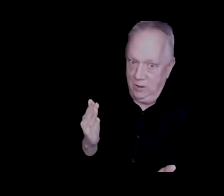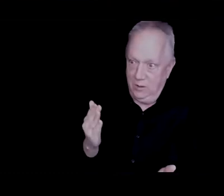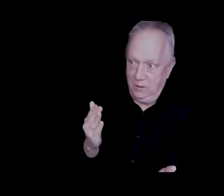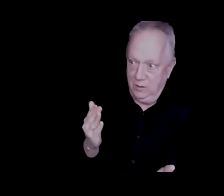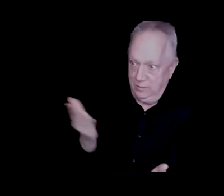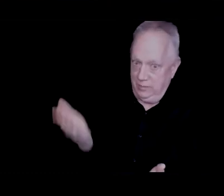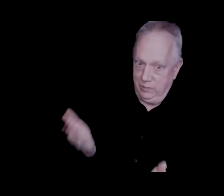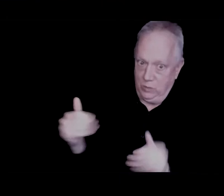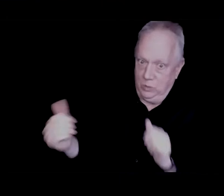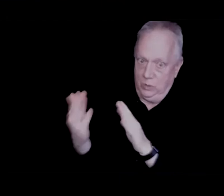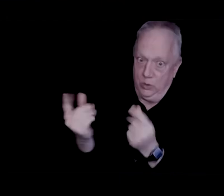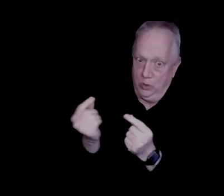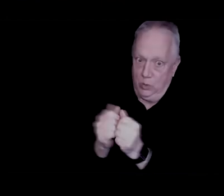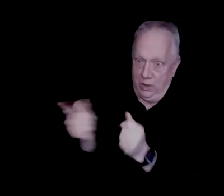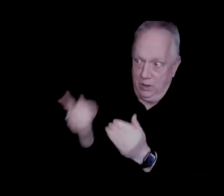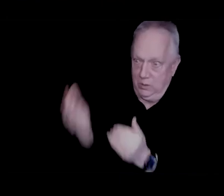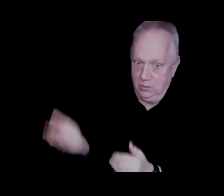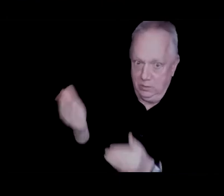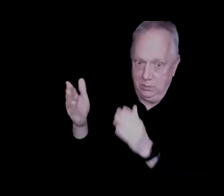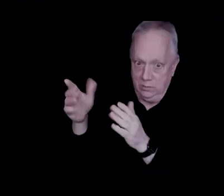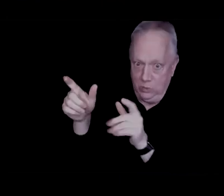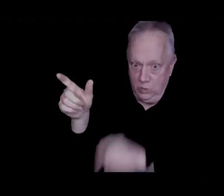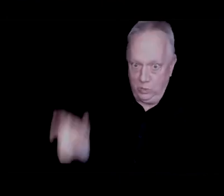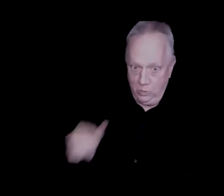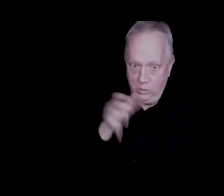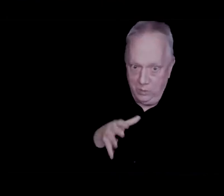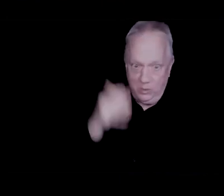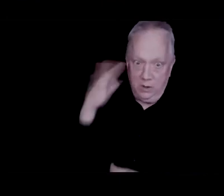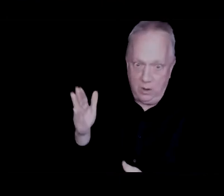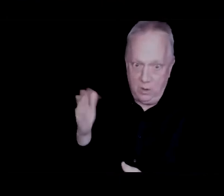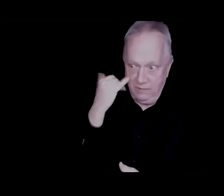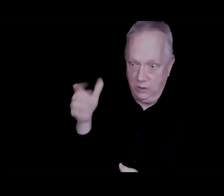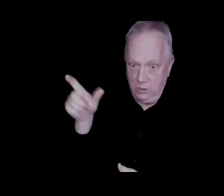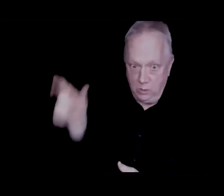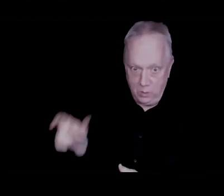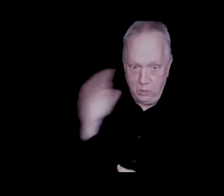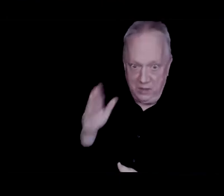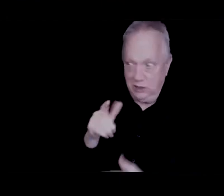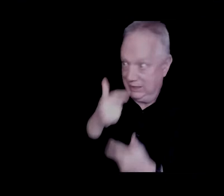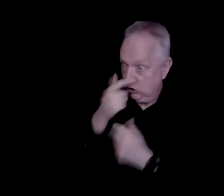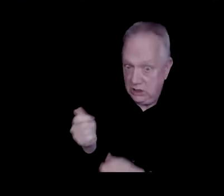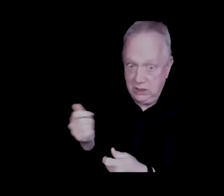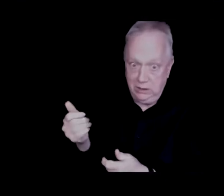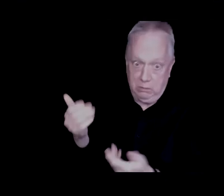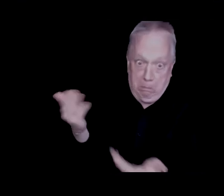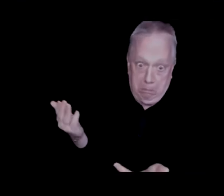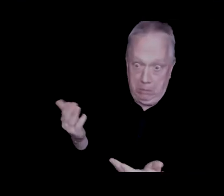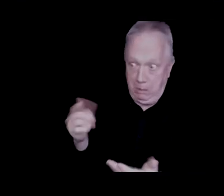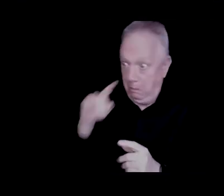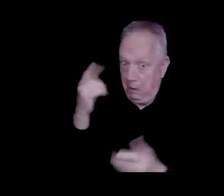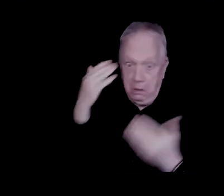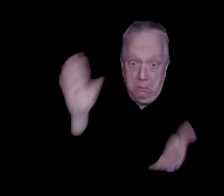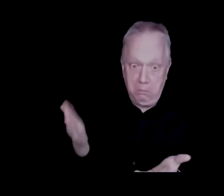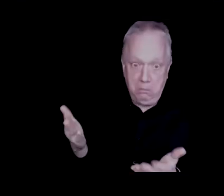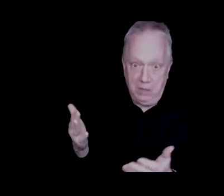what we will do with her. And we didn't know if this woman would be very interesting, you see,